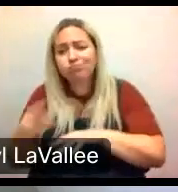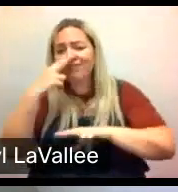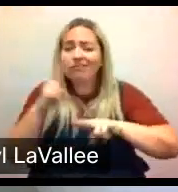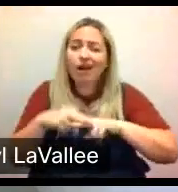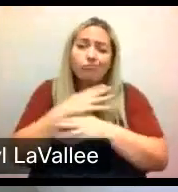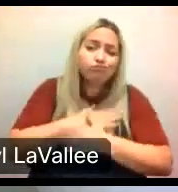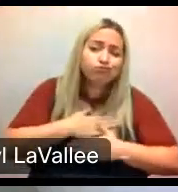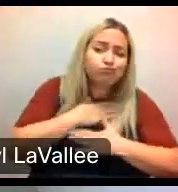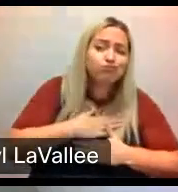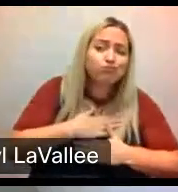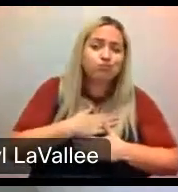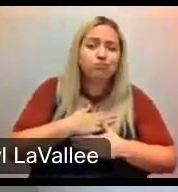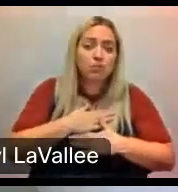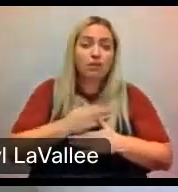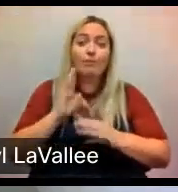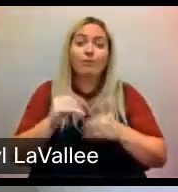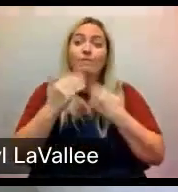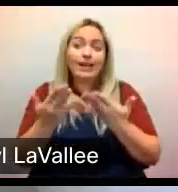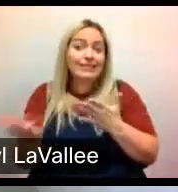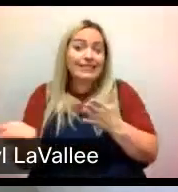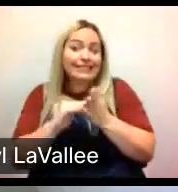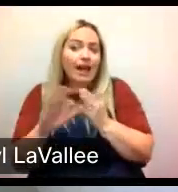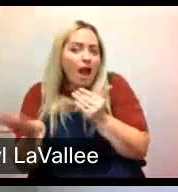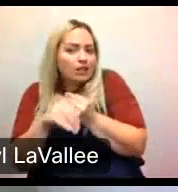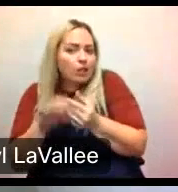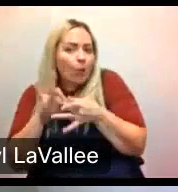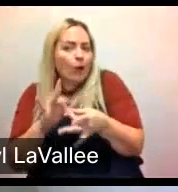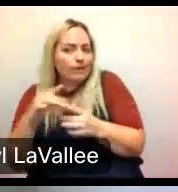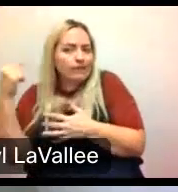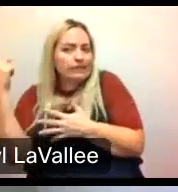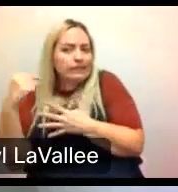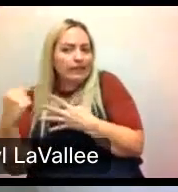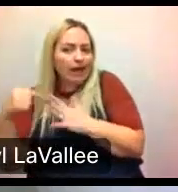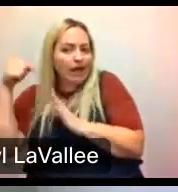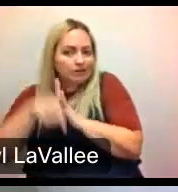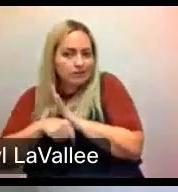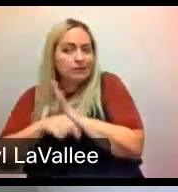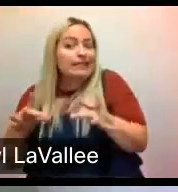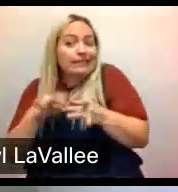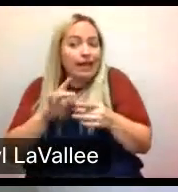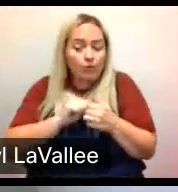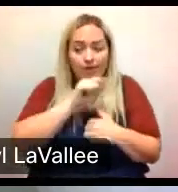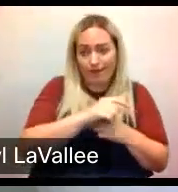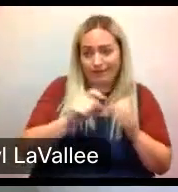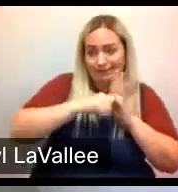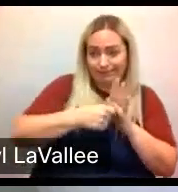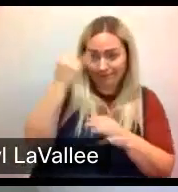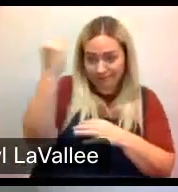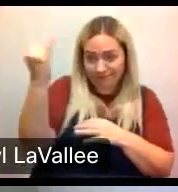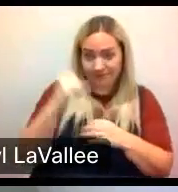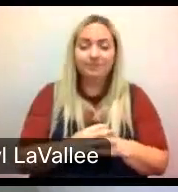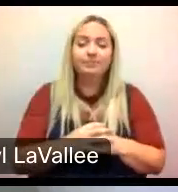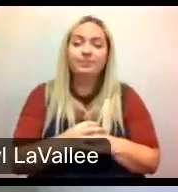day. And again, he provides additional relevant details that connect to that key idea.